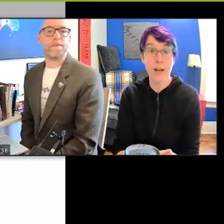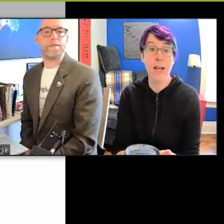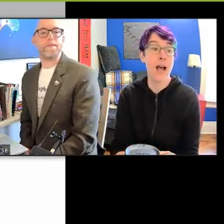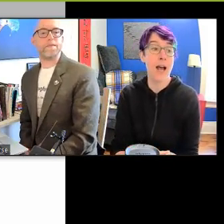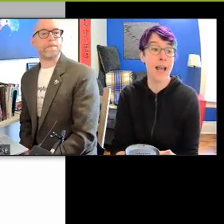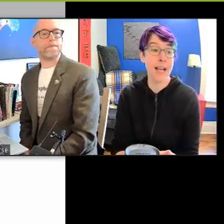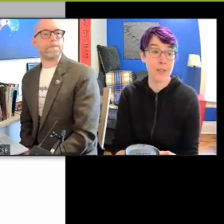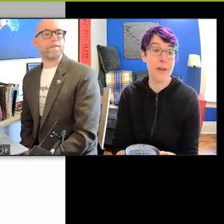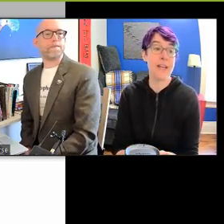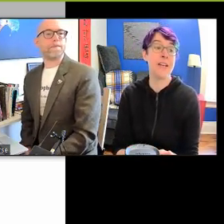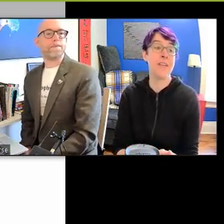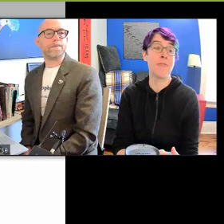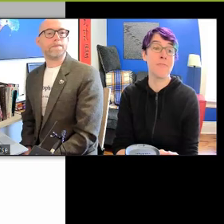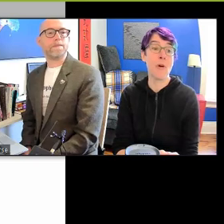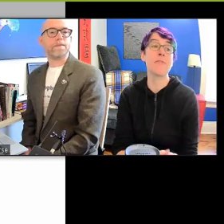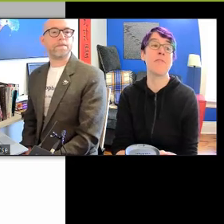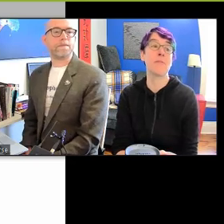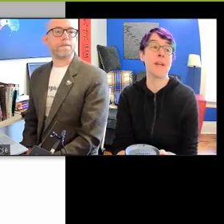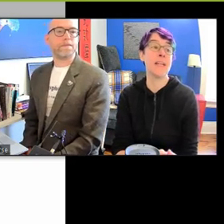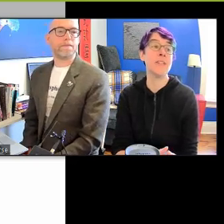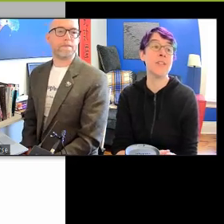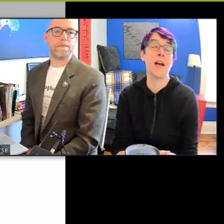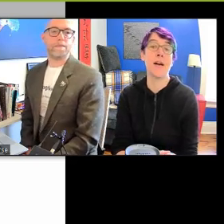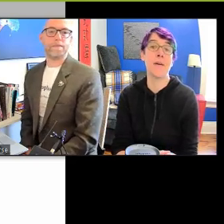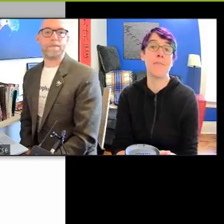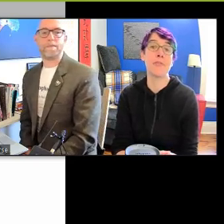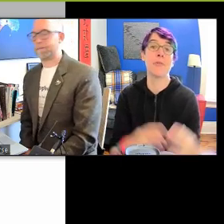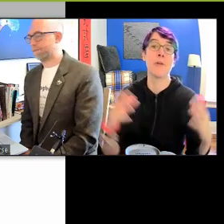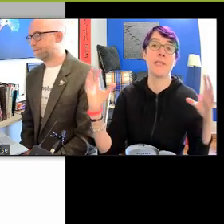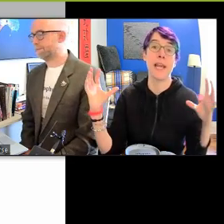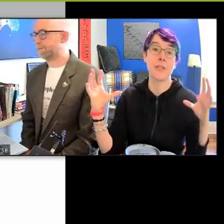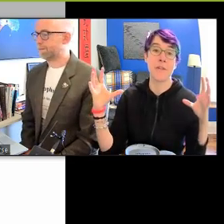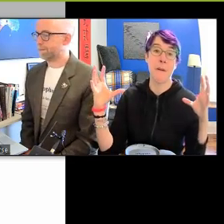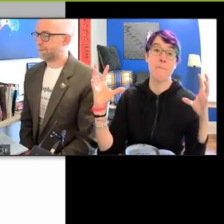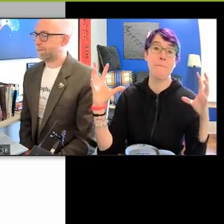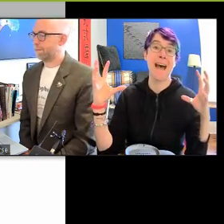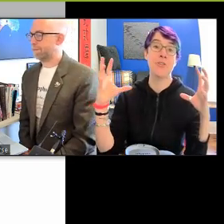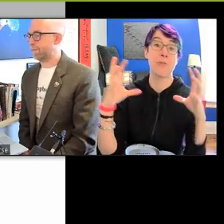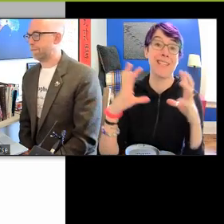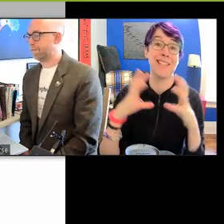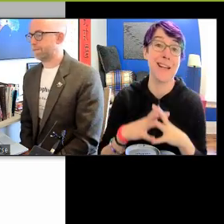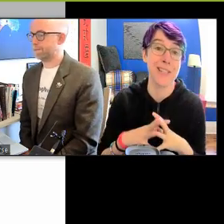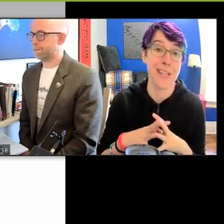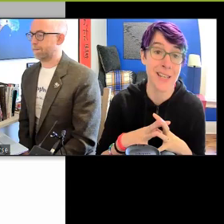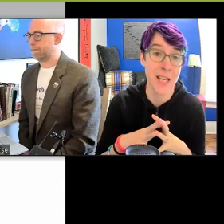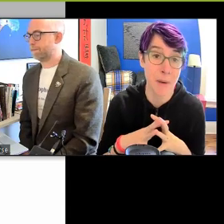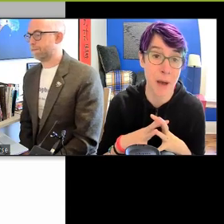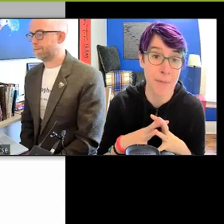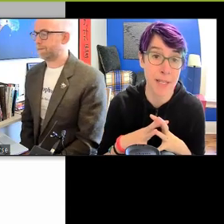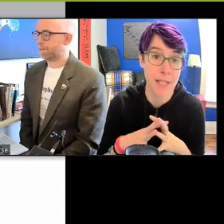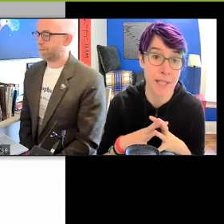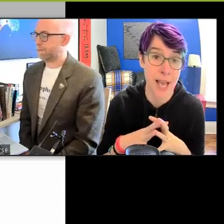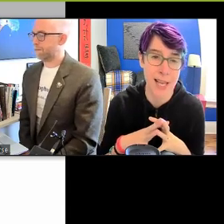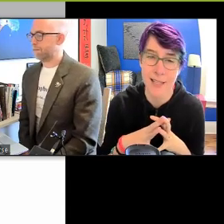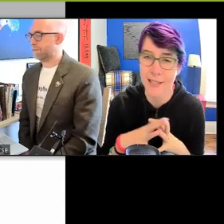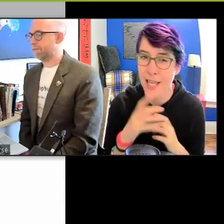were extirpated from most of their range. So there was like sort of a mass reduction in the